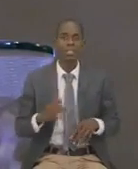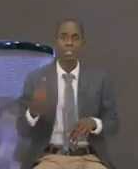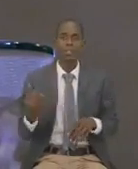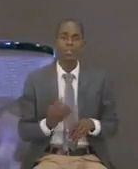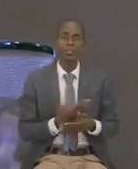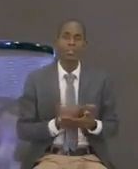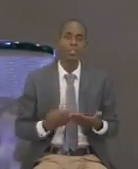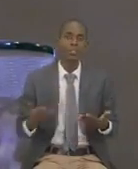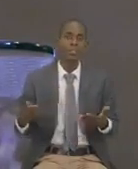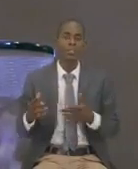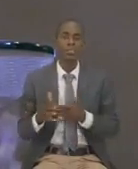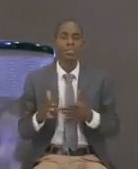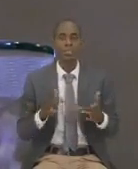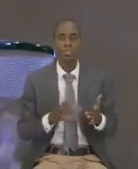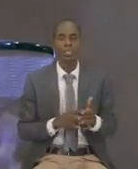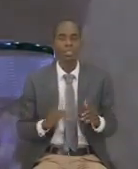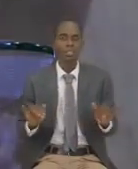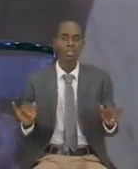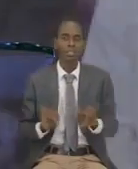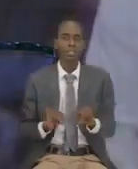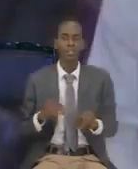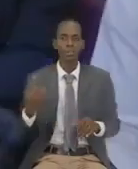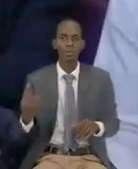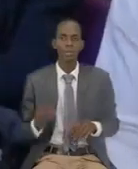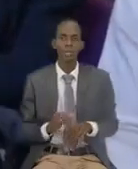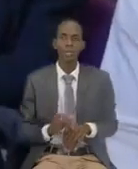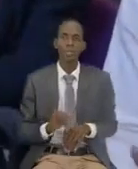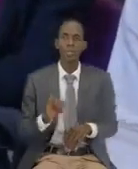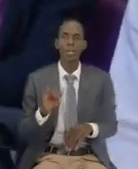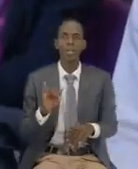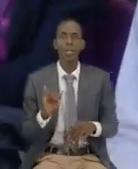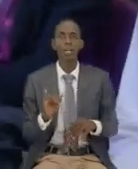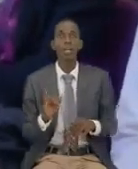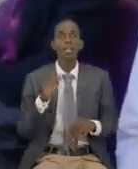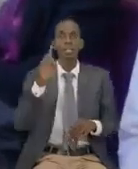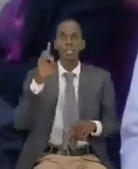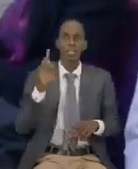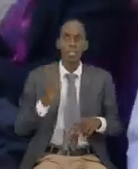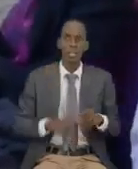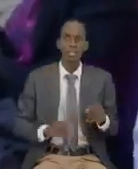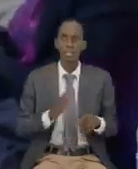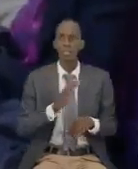never ever fail. Jesus the same forever.